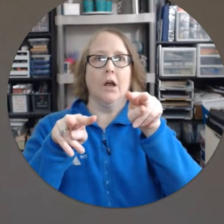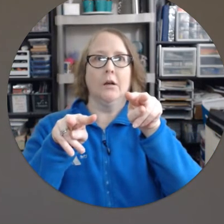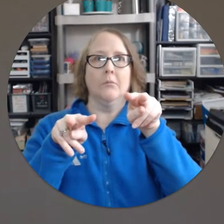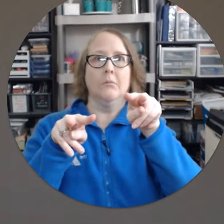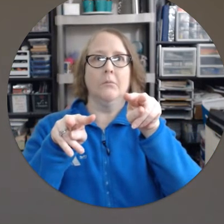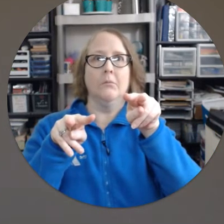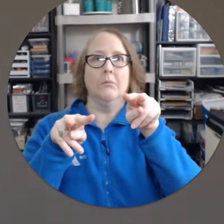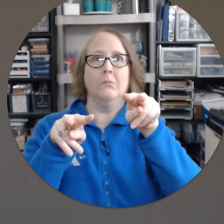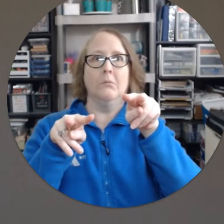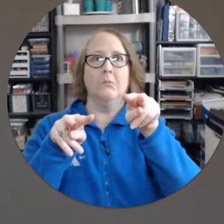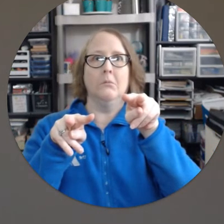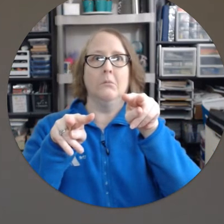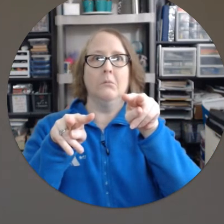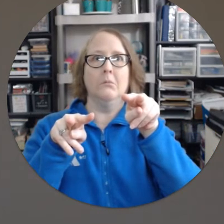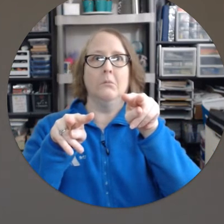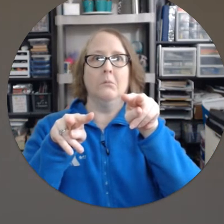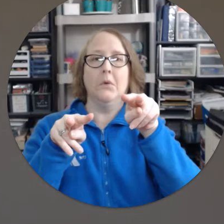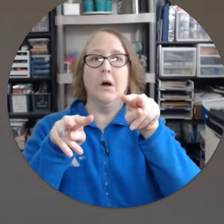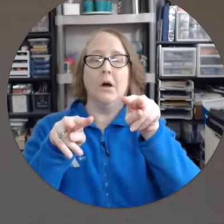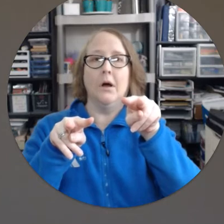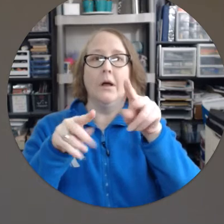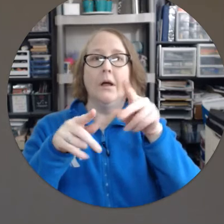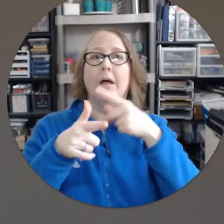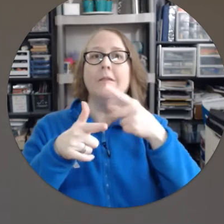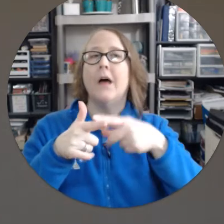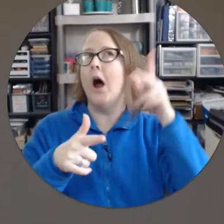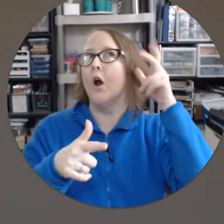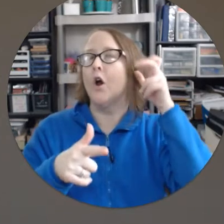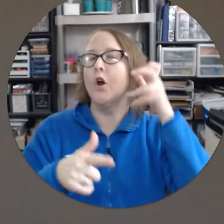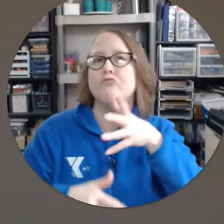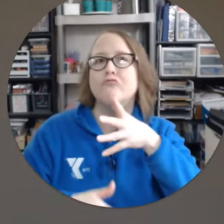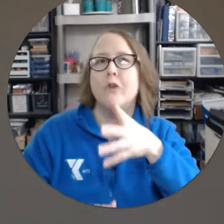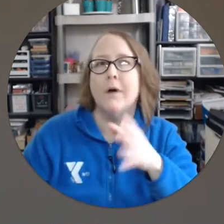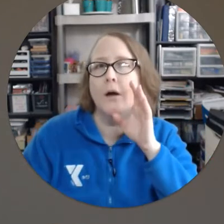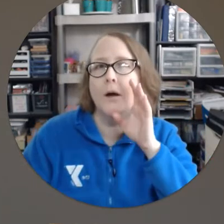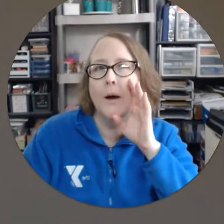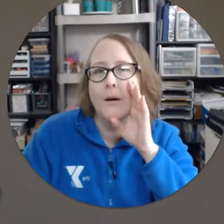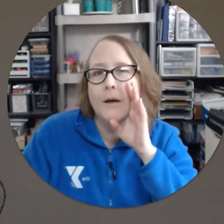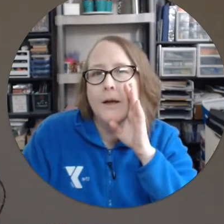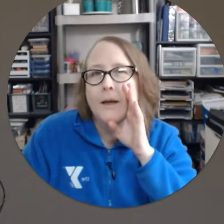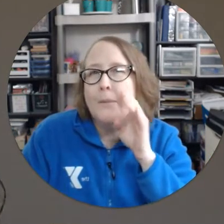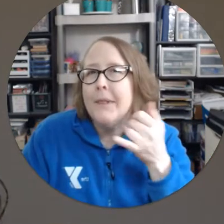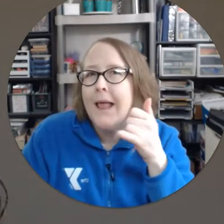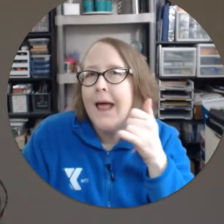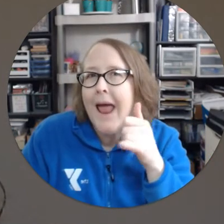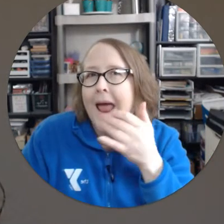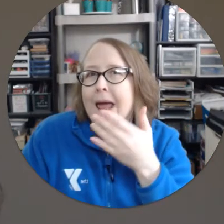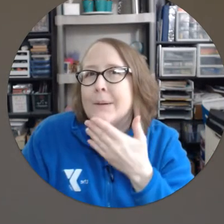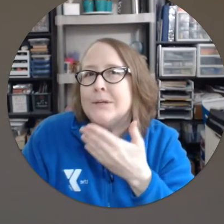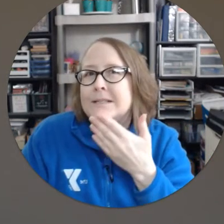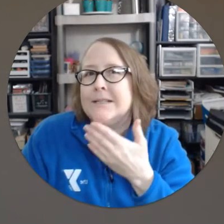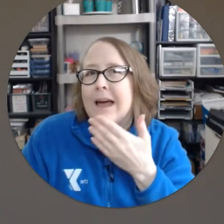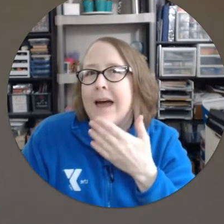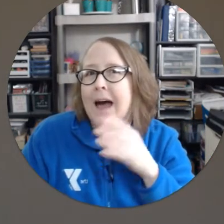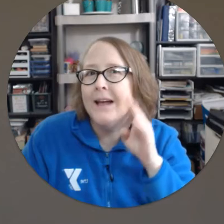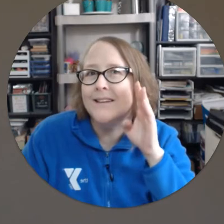back. Then I heard my grandma whisper, "Play,